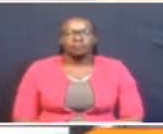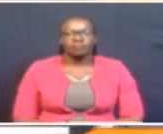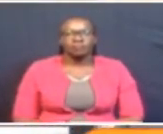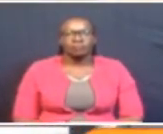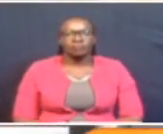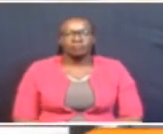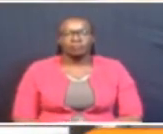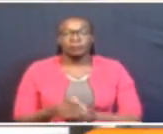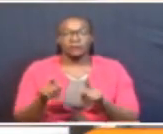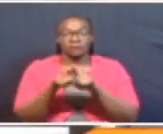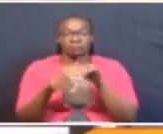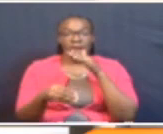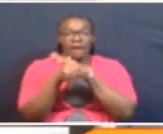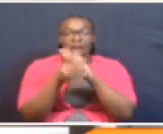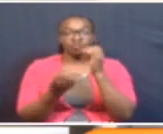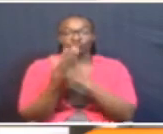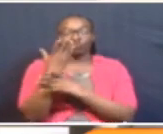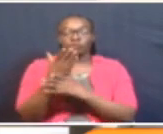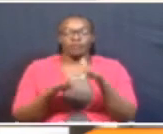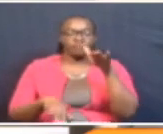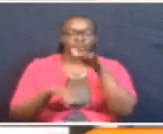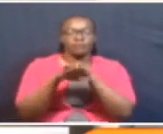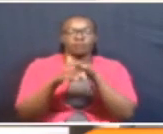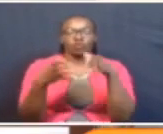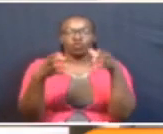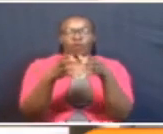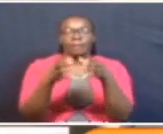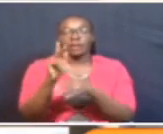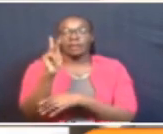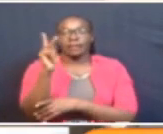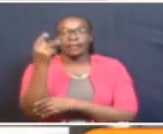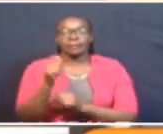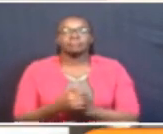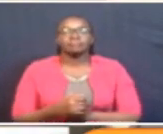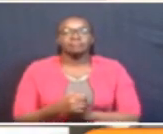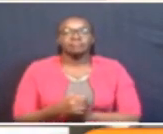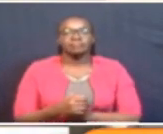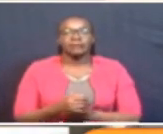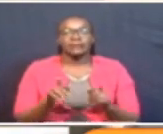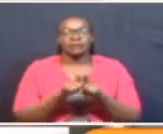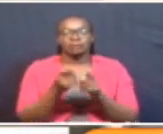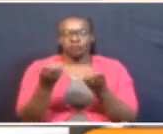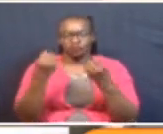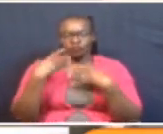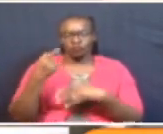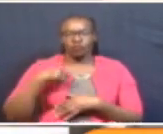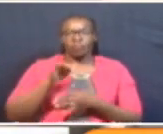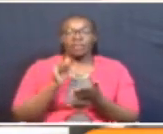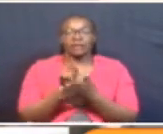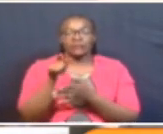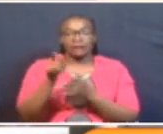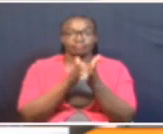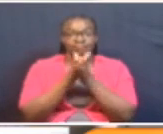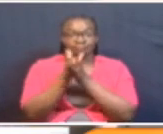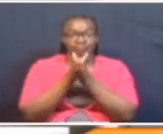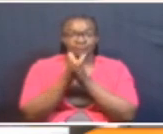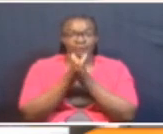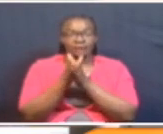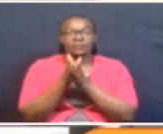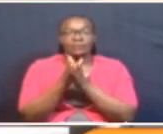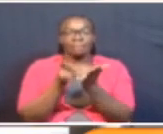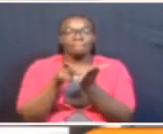In addition to starting a football club in Kenya, and he's just told me that he's interested in